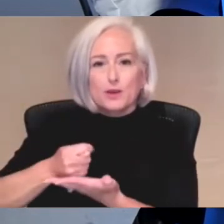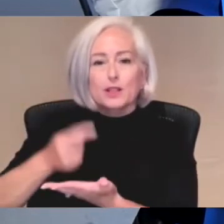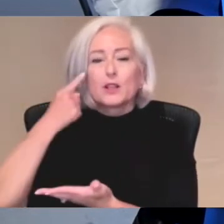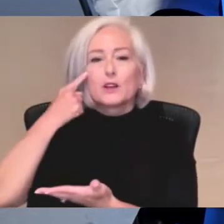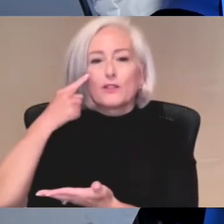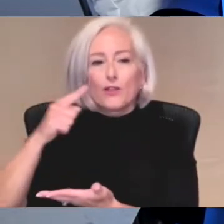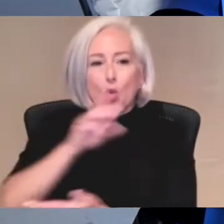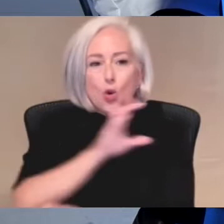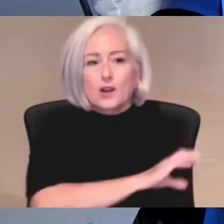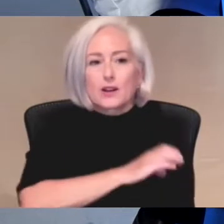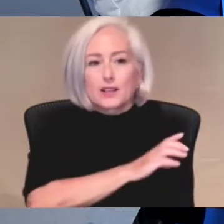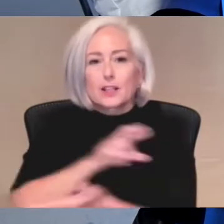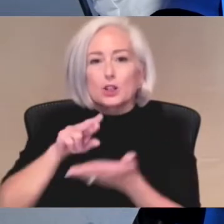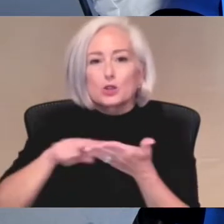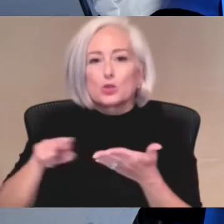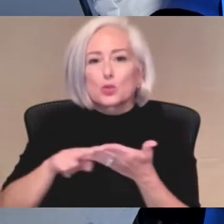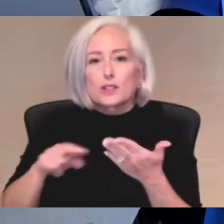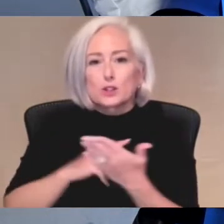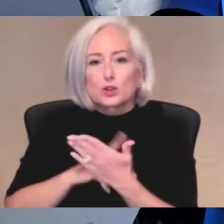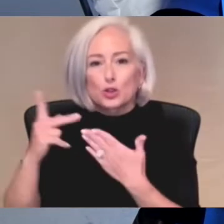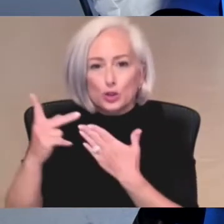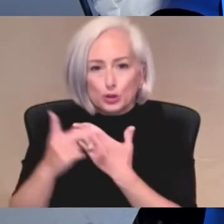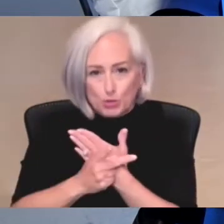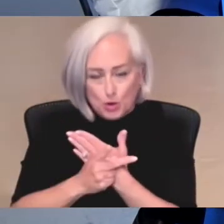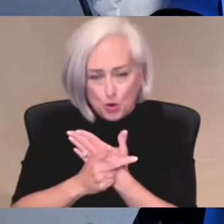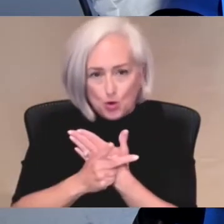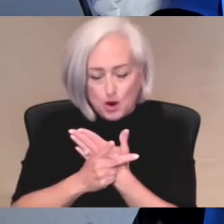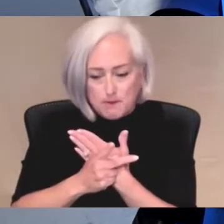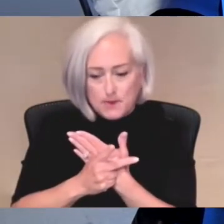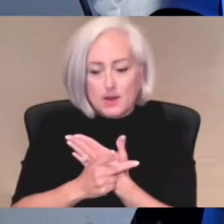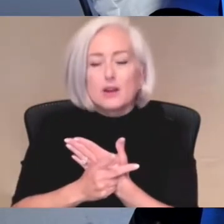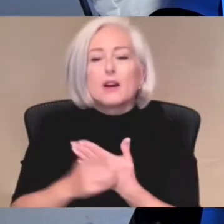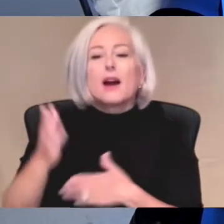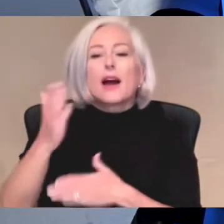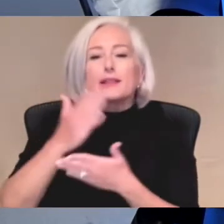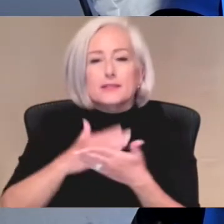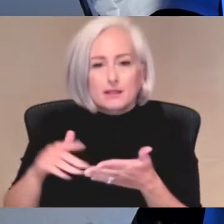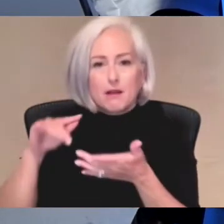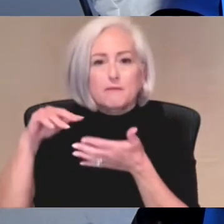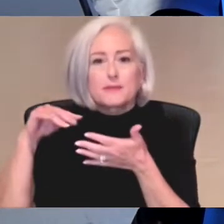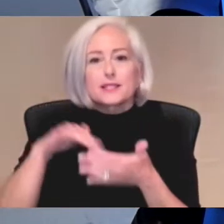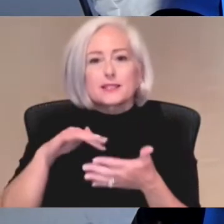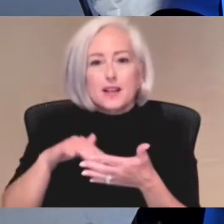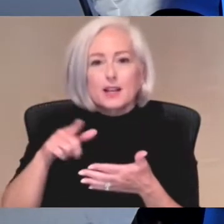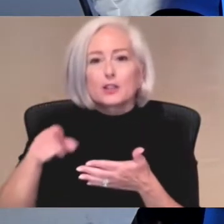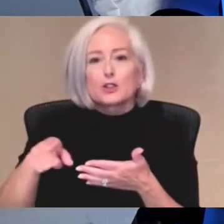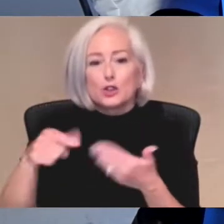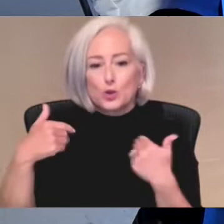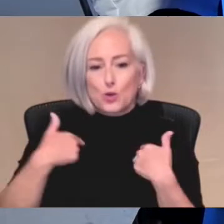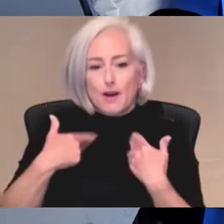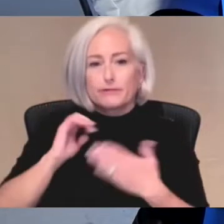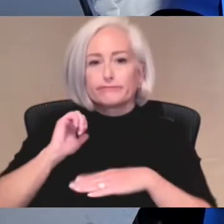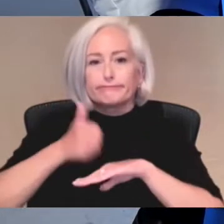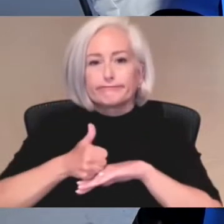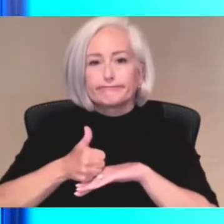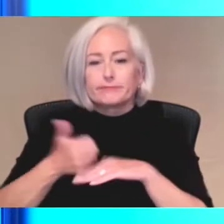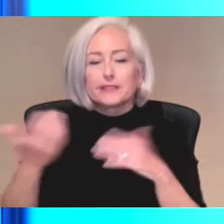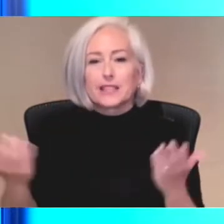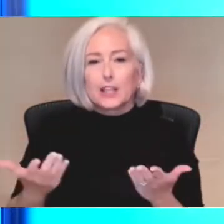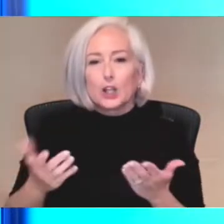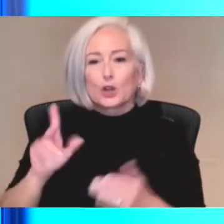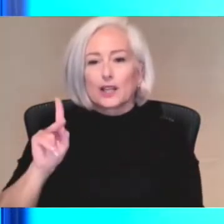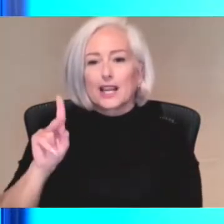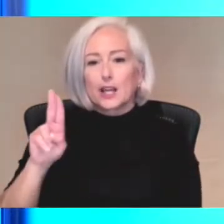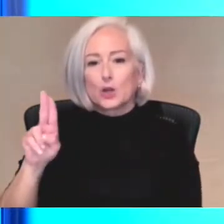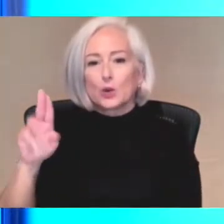research program and some of the studies that you have planned here at the KU Cancer Center for this device? Yeah,